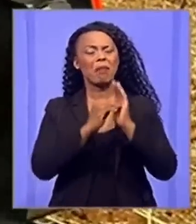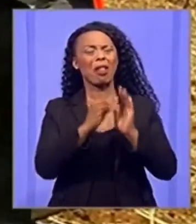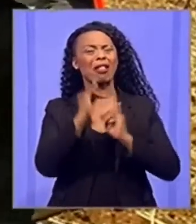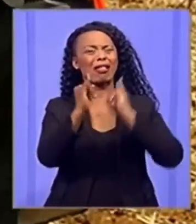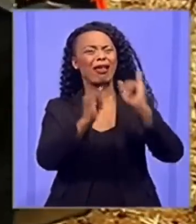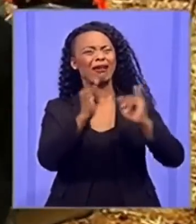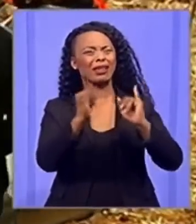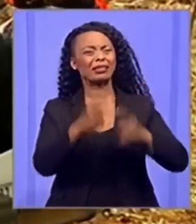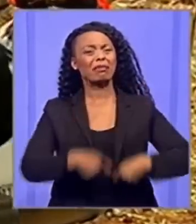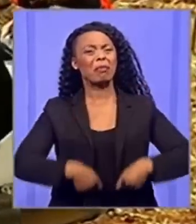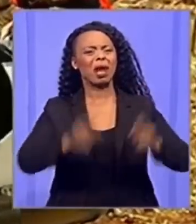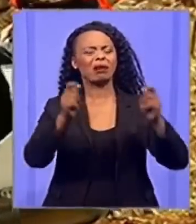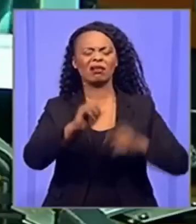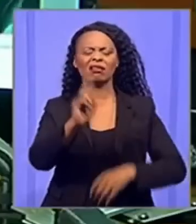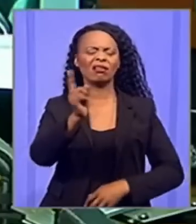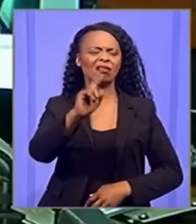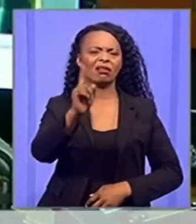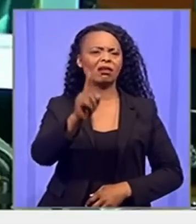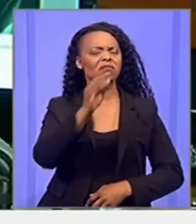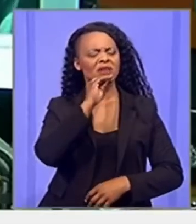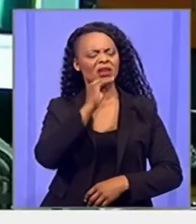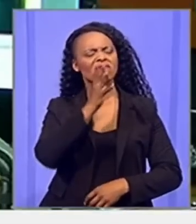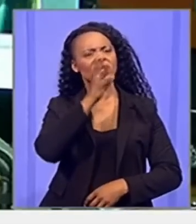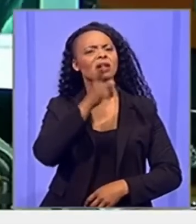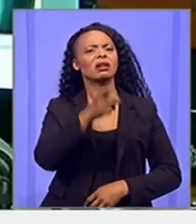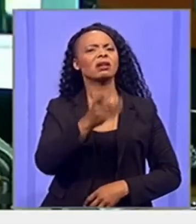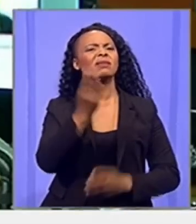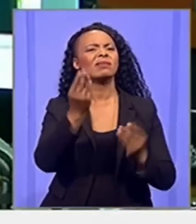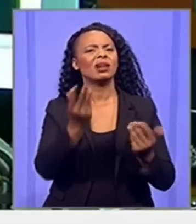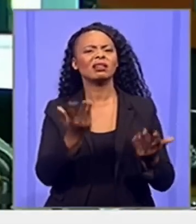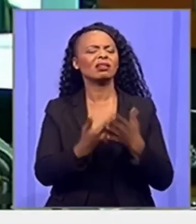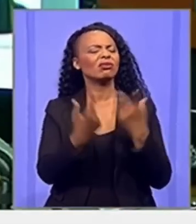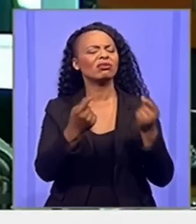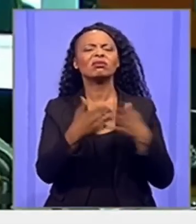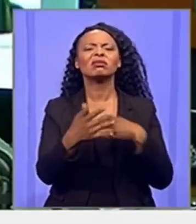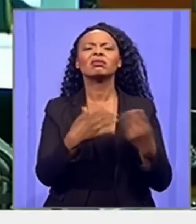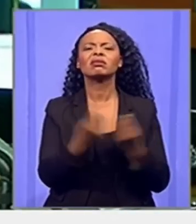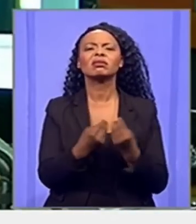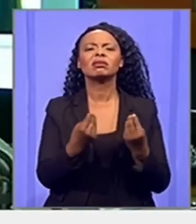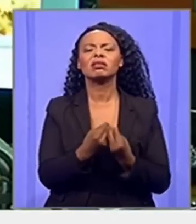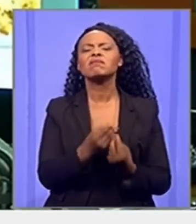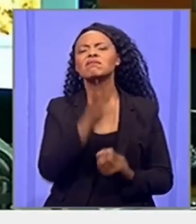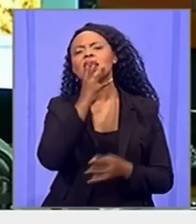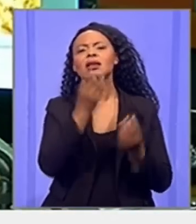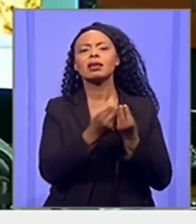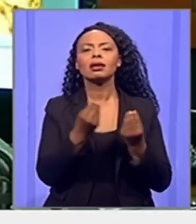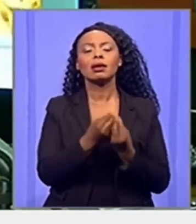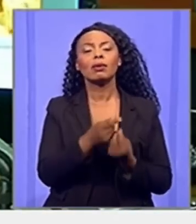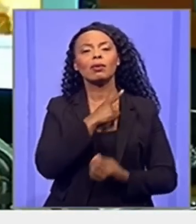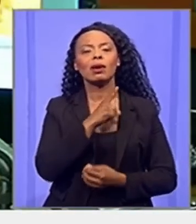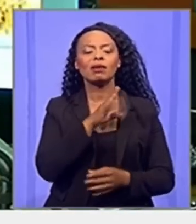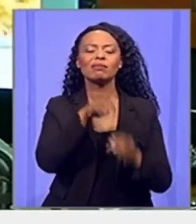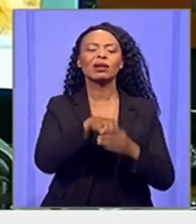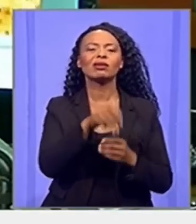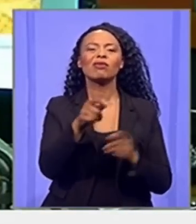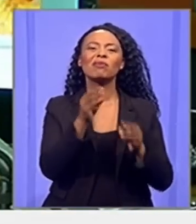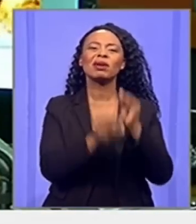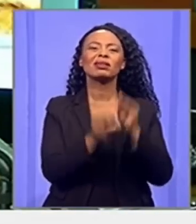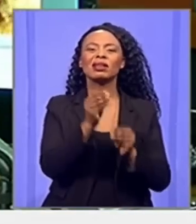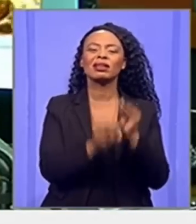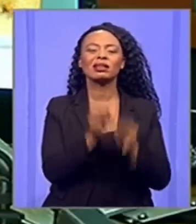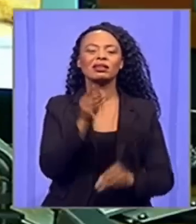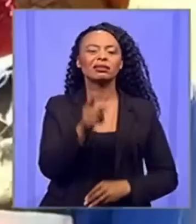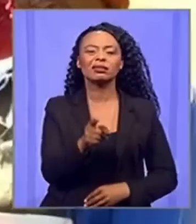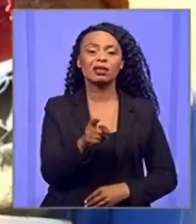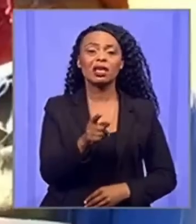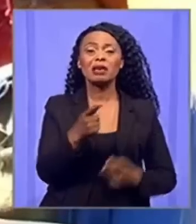that is a lot of money. We could have done many things with the 11 million because it is part and parcel of the maintenance. We did not use